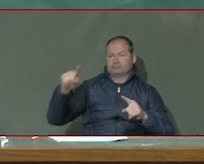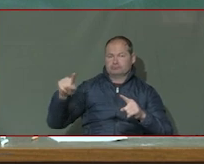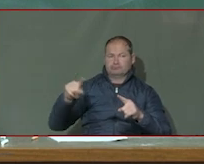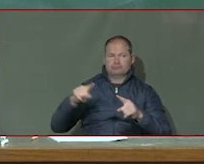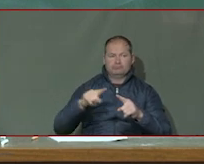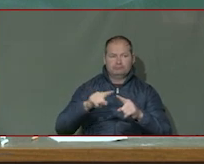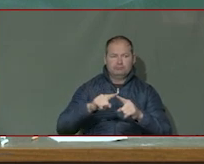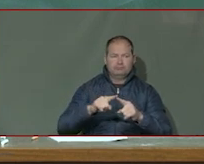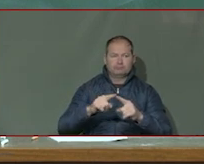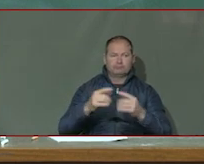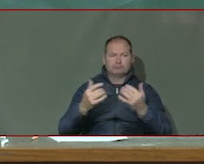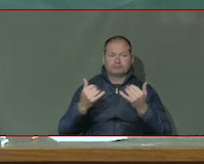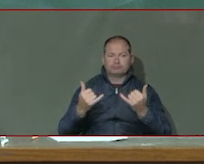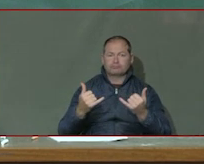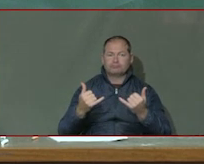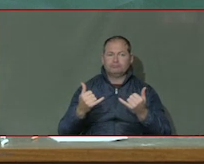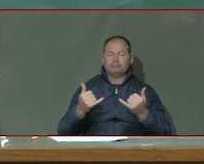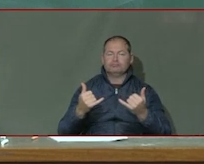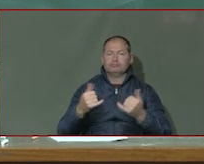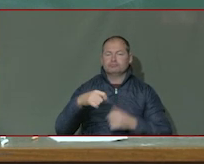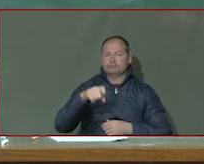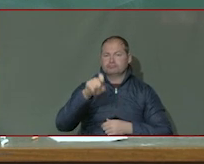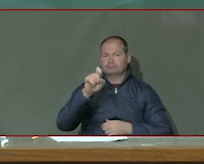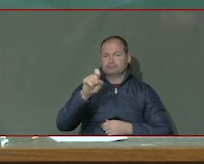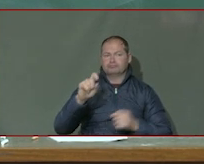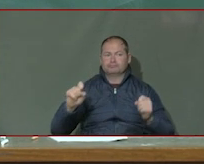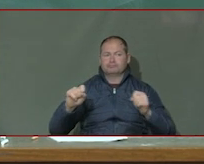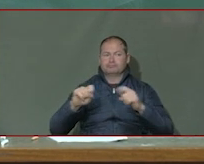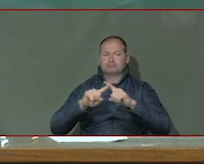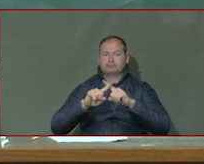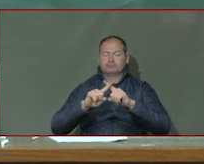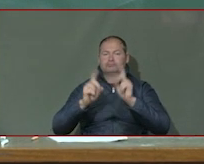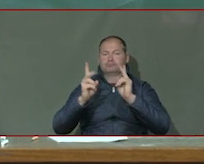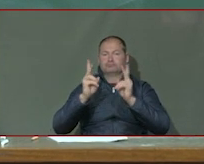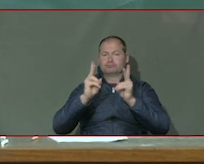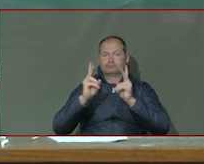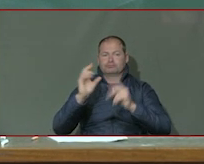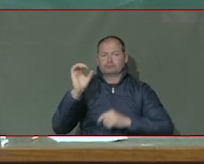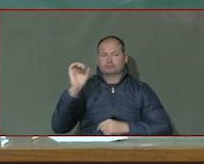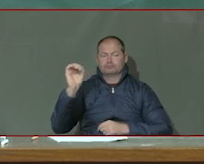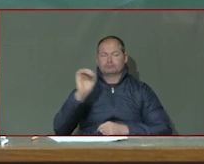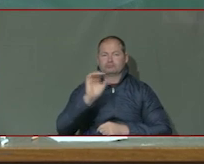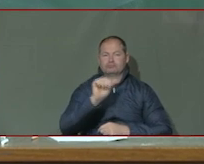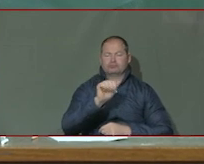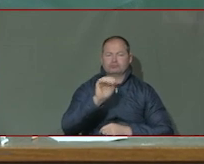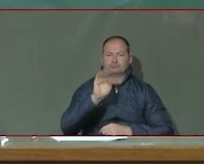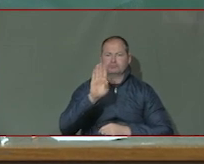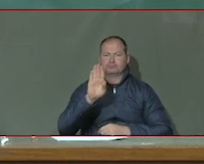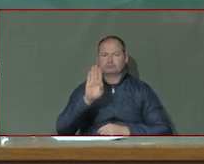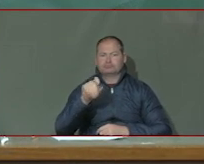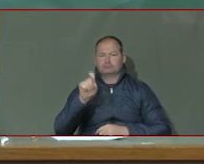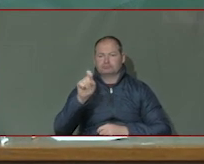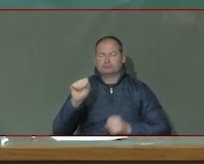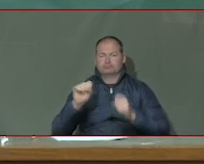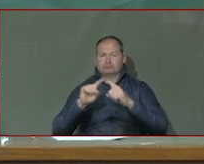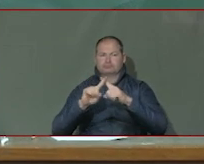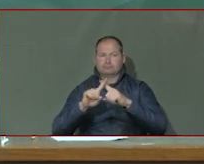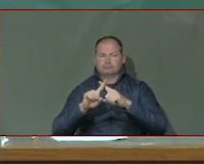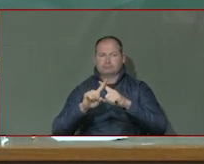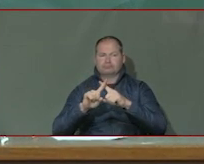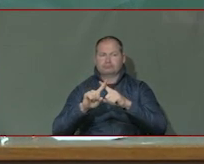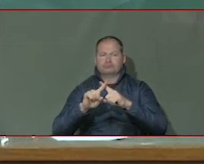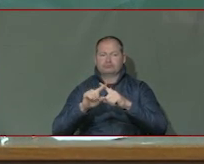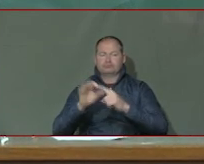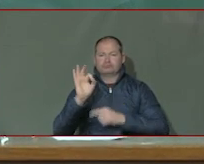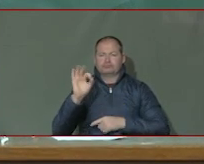H and cuts the x-axis at E with coordinates 12, 0. AB and AC intersect the x-axis at F and G